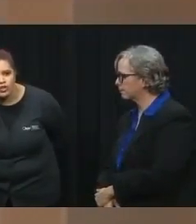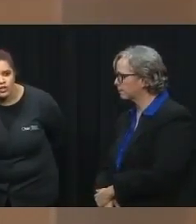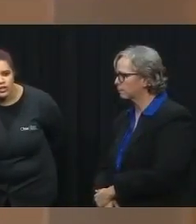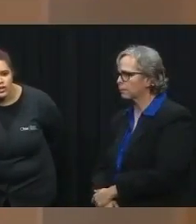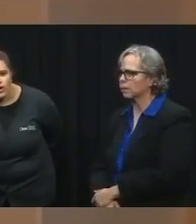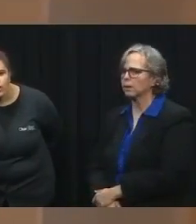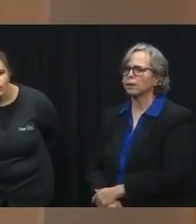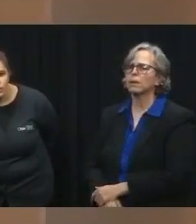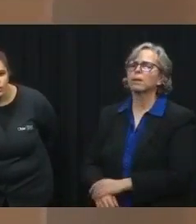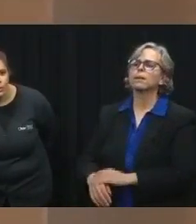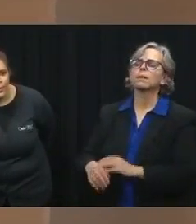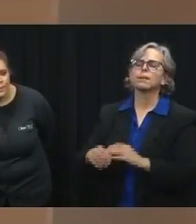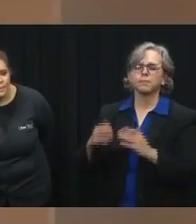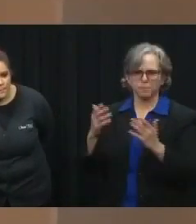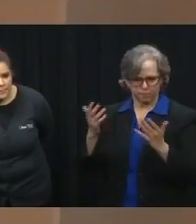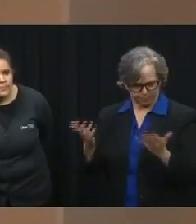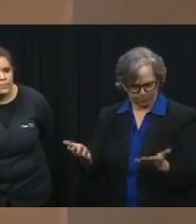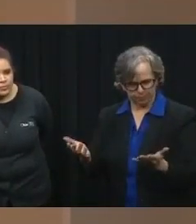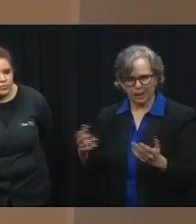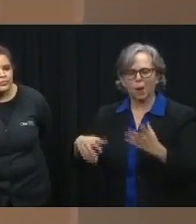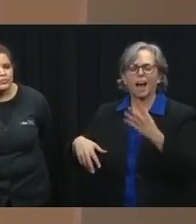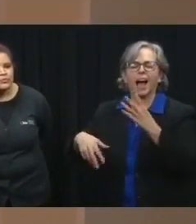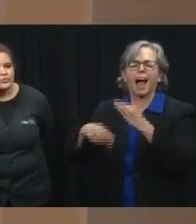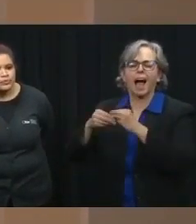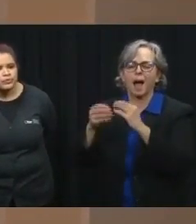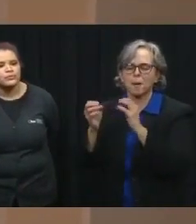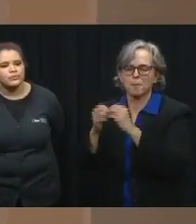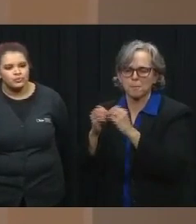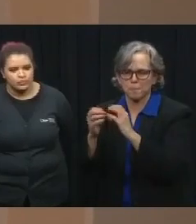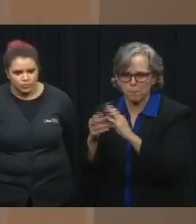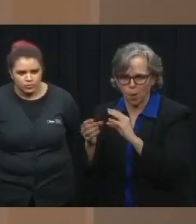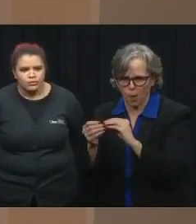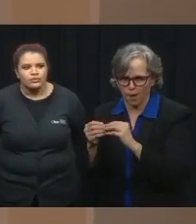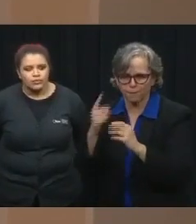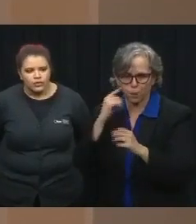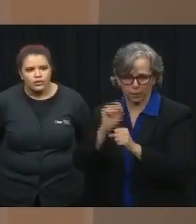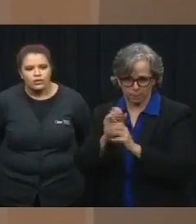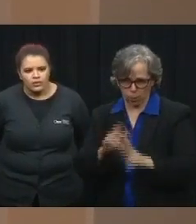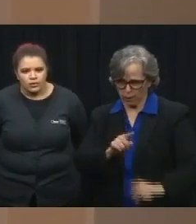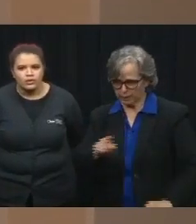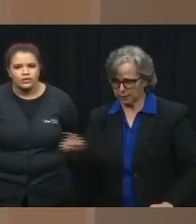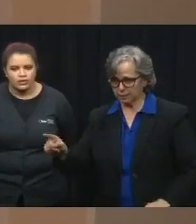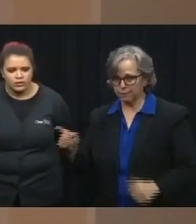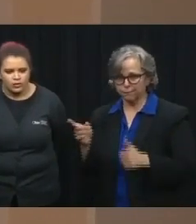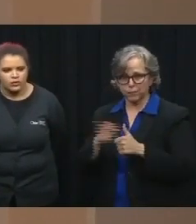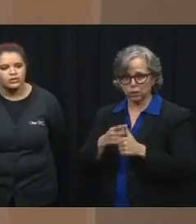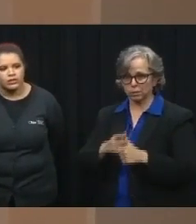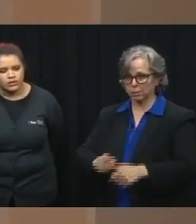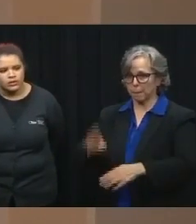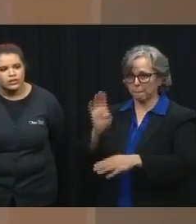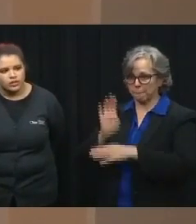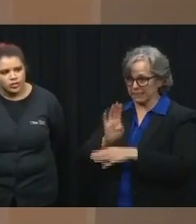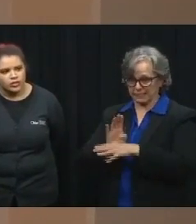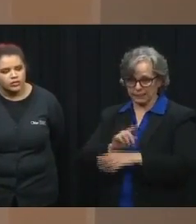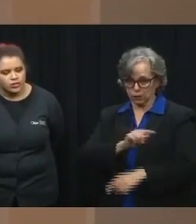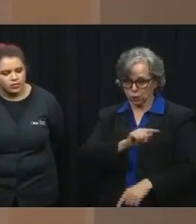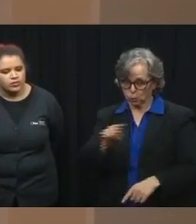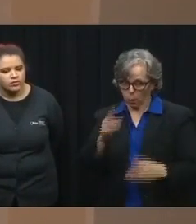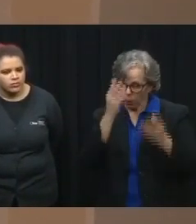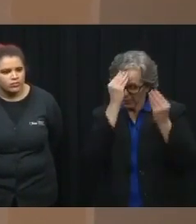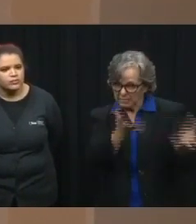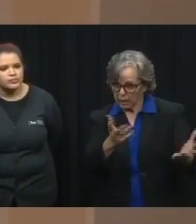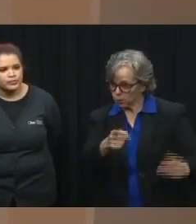in the toolbox for those employees. First of all, businesses, I will share with you this. If you have